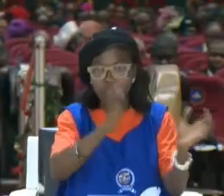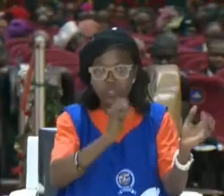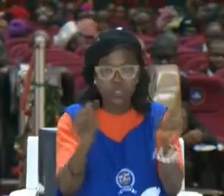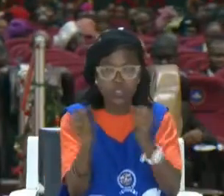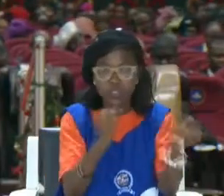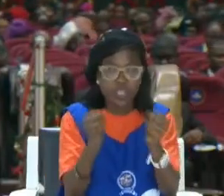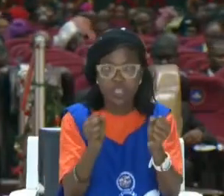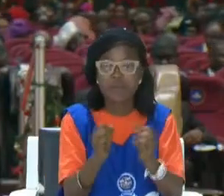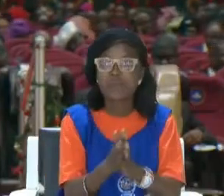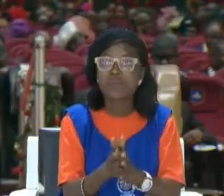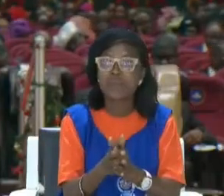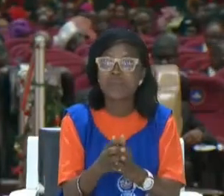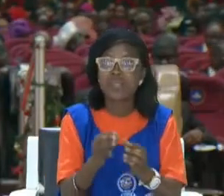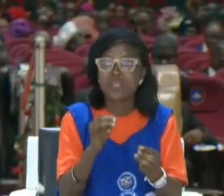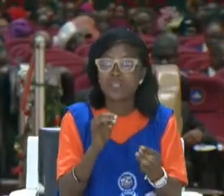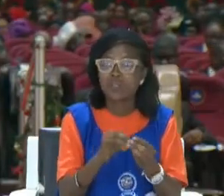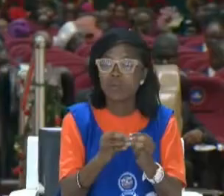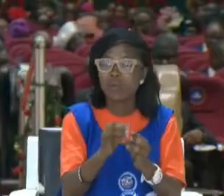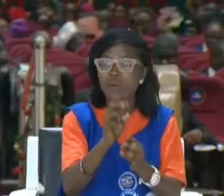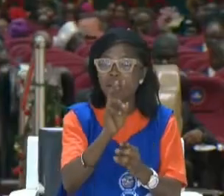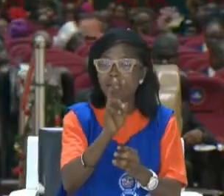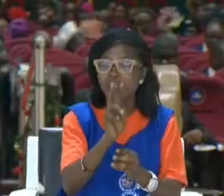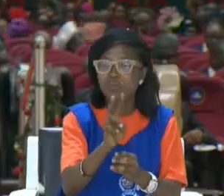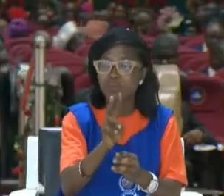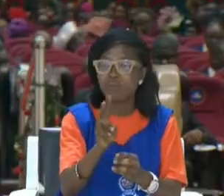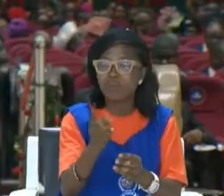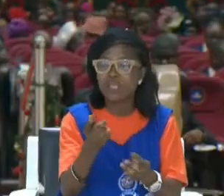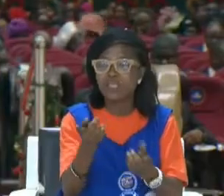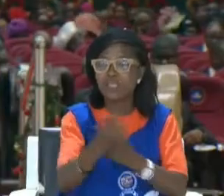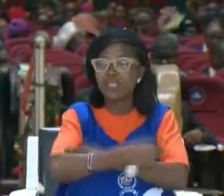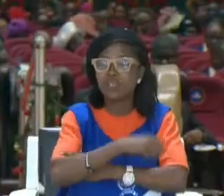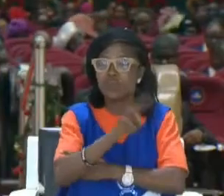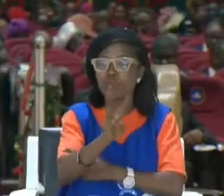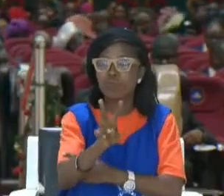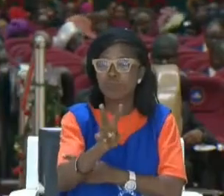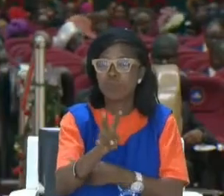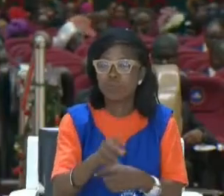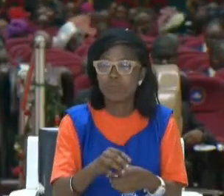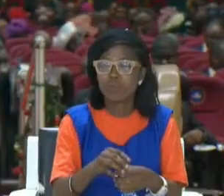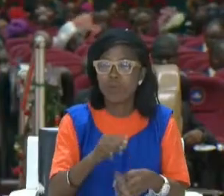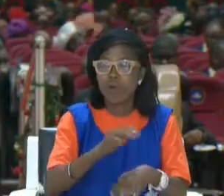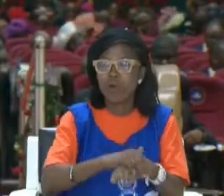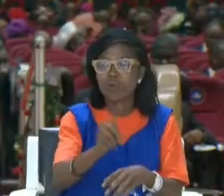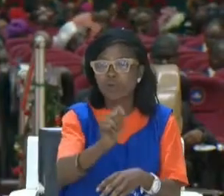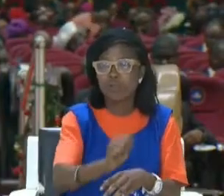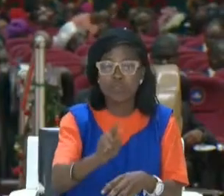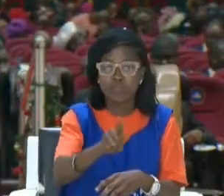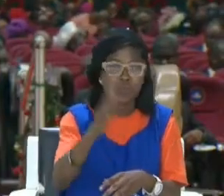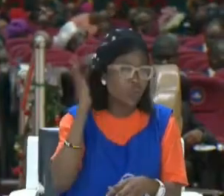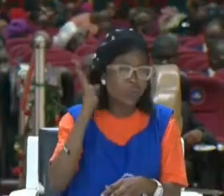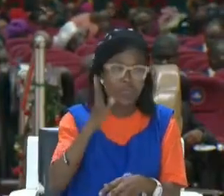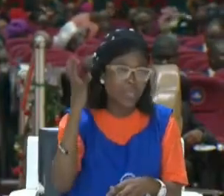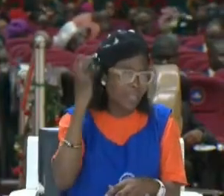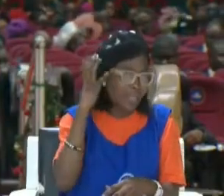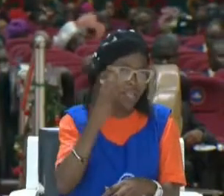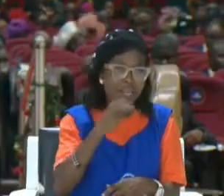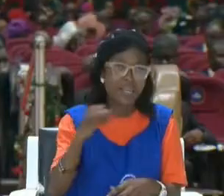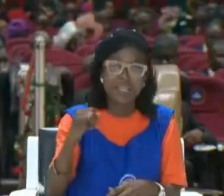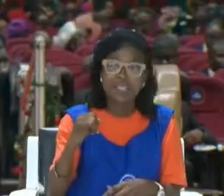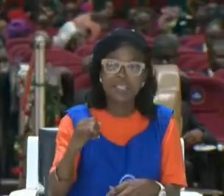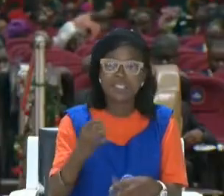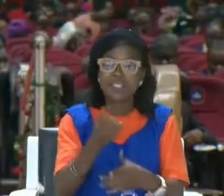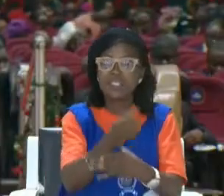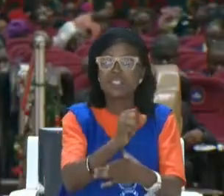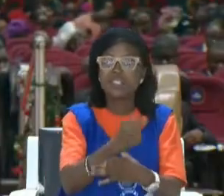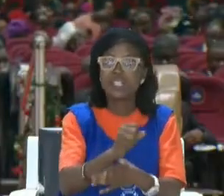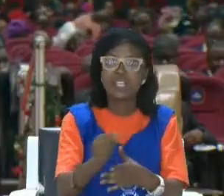The second day in the evening, you'll be hearing me sharing with